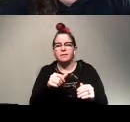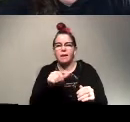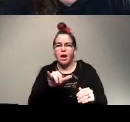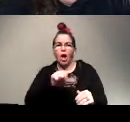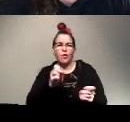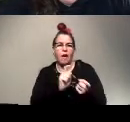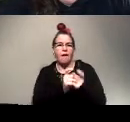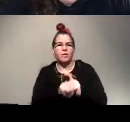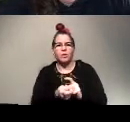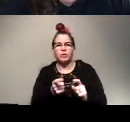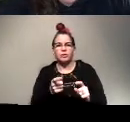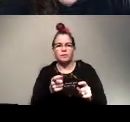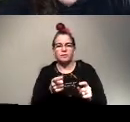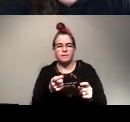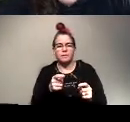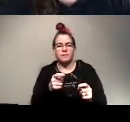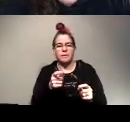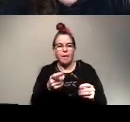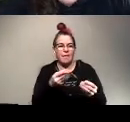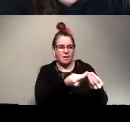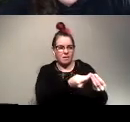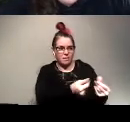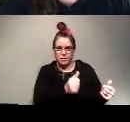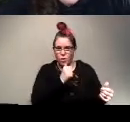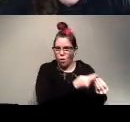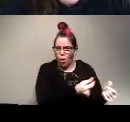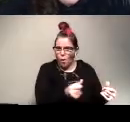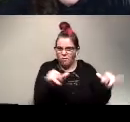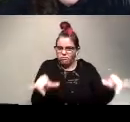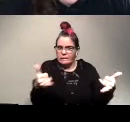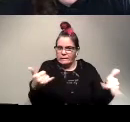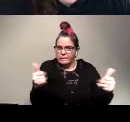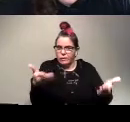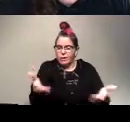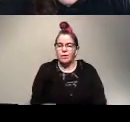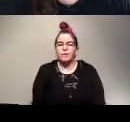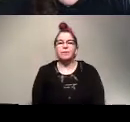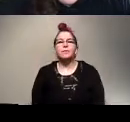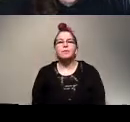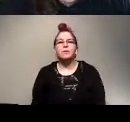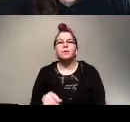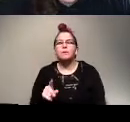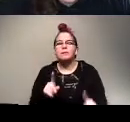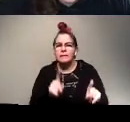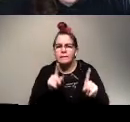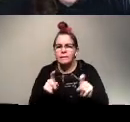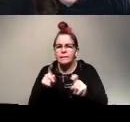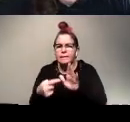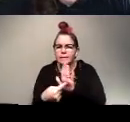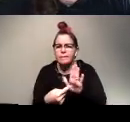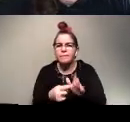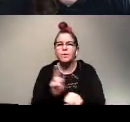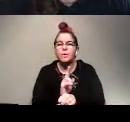that didn't make it don't go away. Right. And so we were able to take all of these samples and then using the movie trace